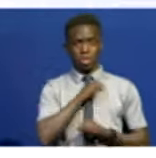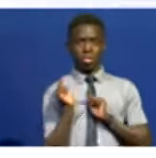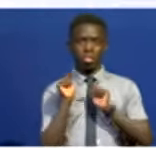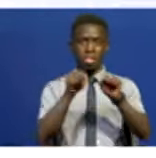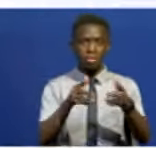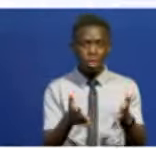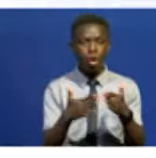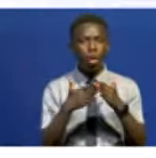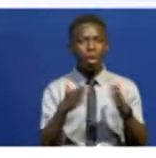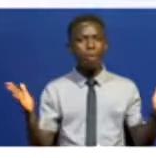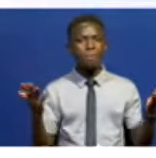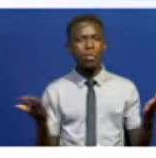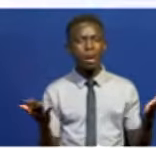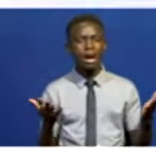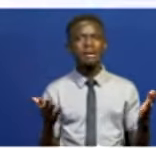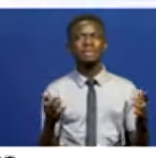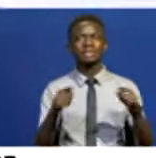square